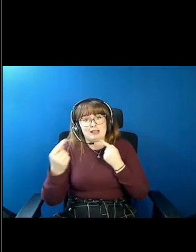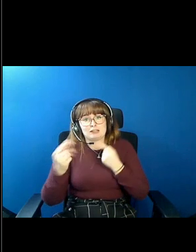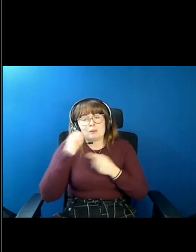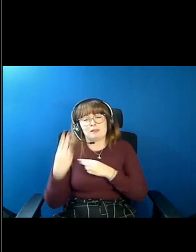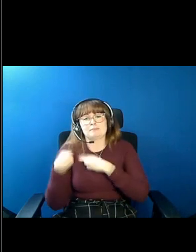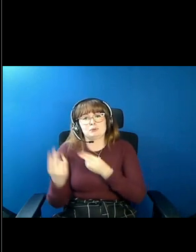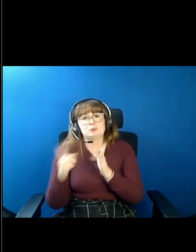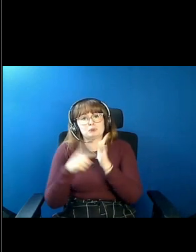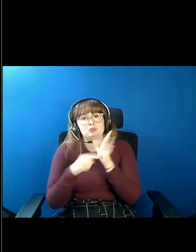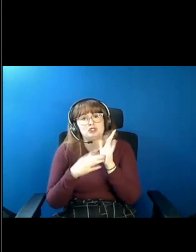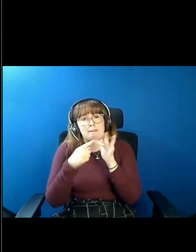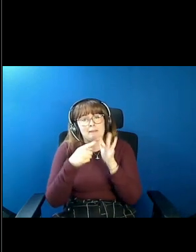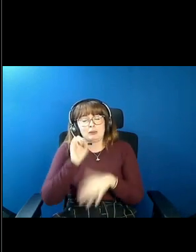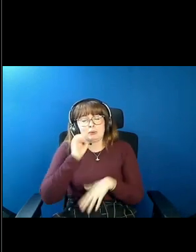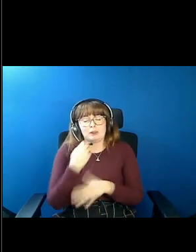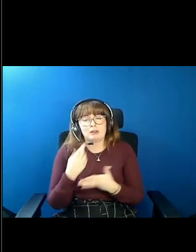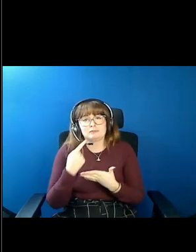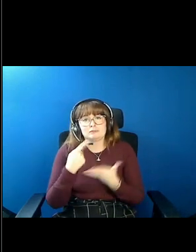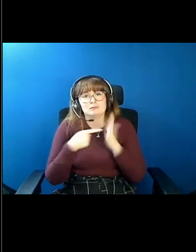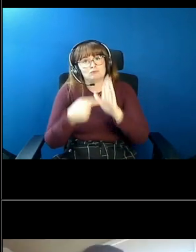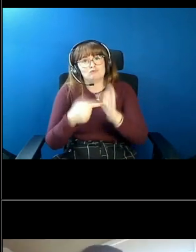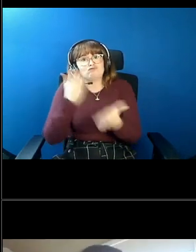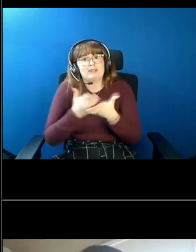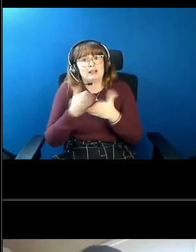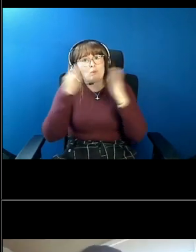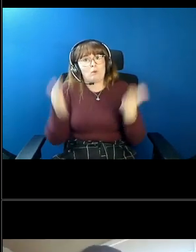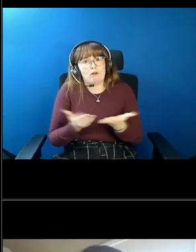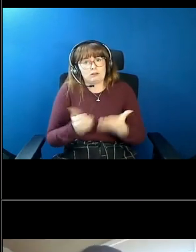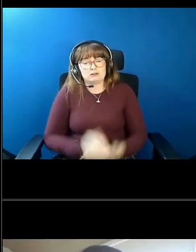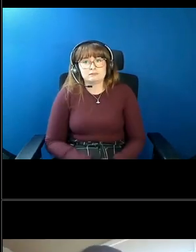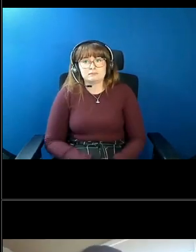this all to life a bit with a real world case study. Thanks.